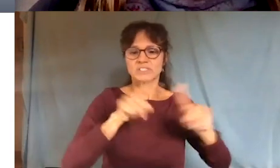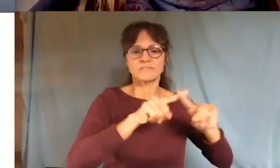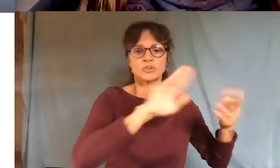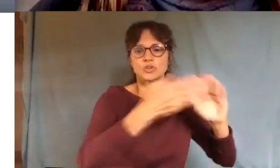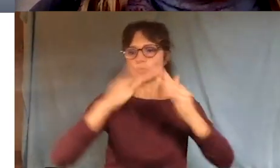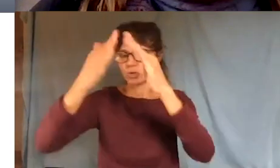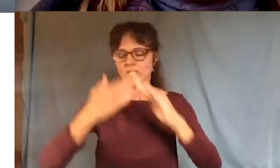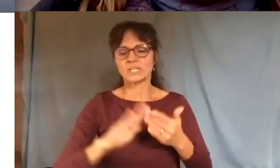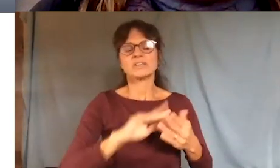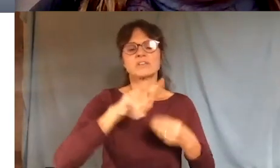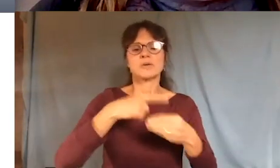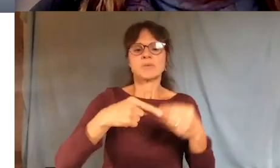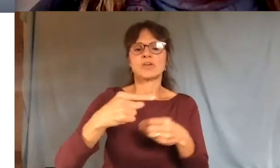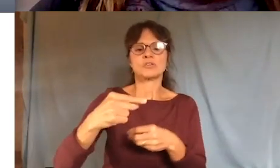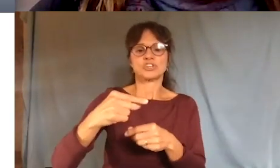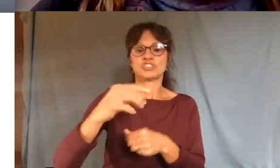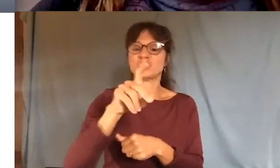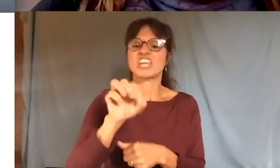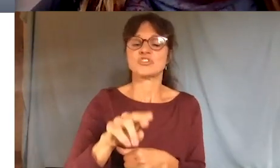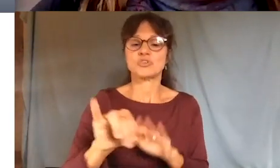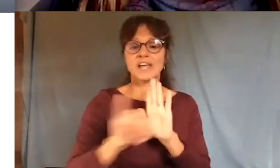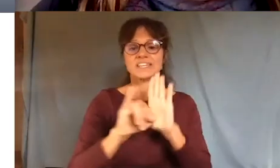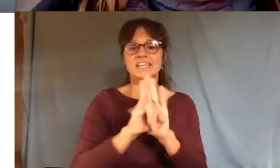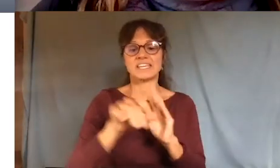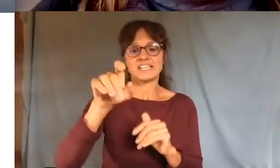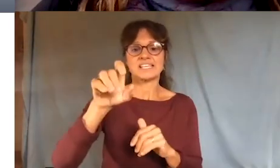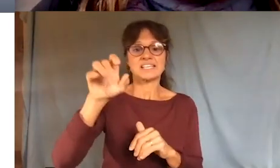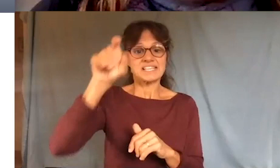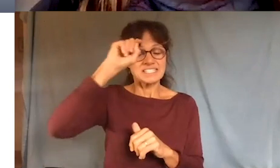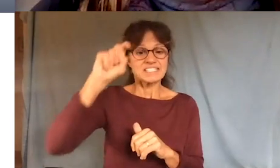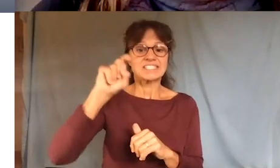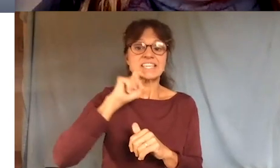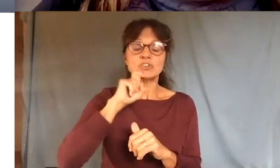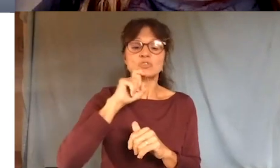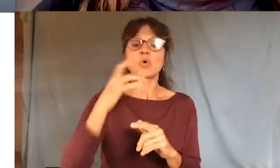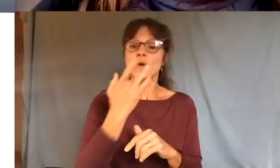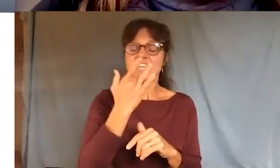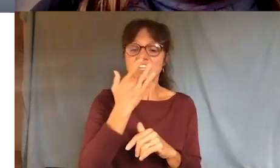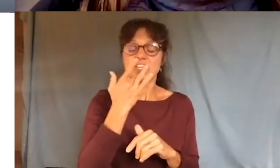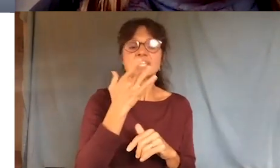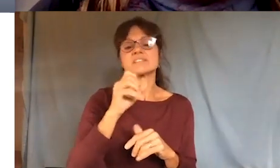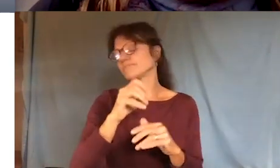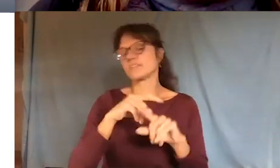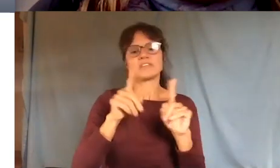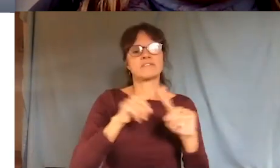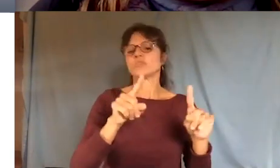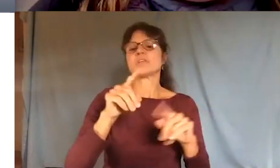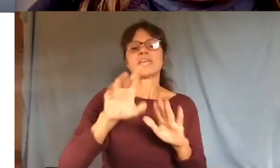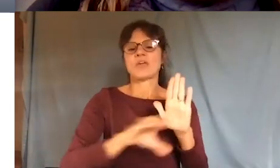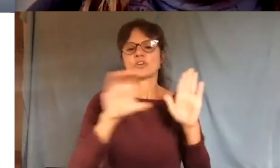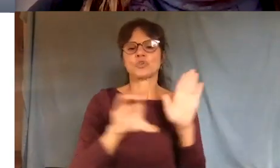in regards to gender identity, sexual orientation, race and ethnicity, serostatus, and other